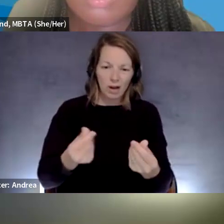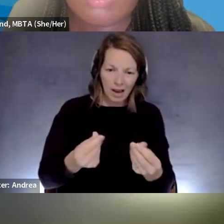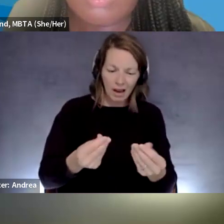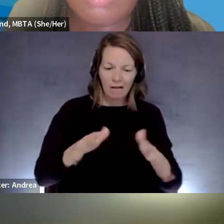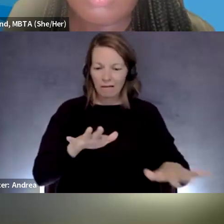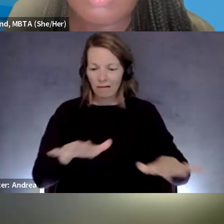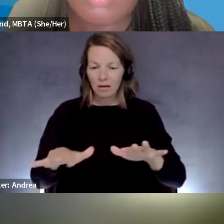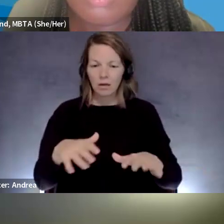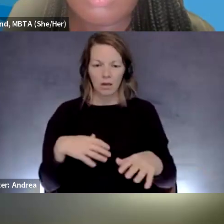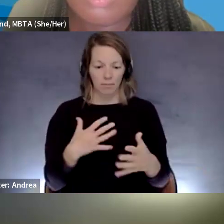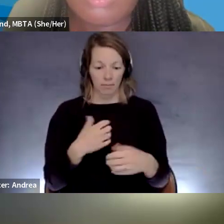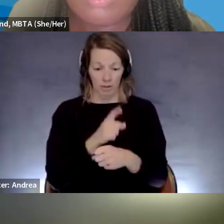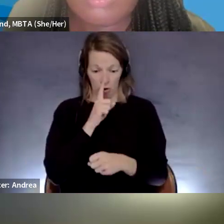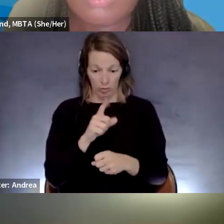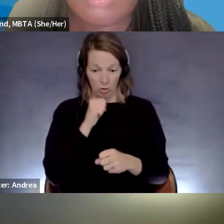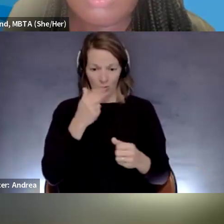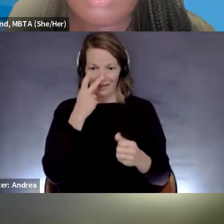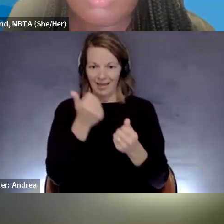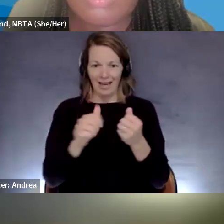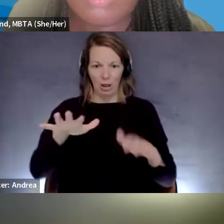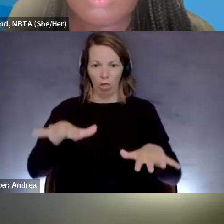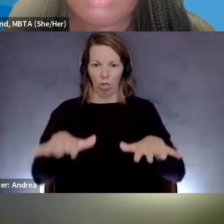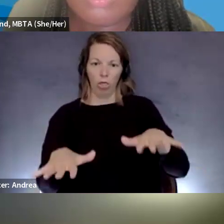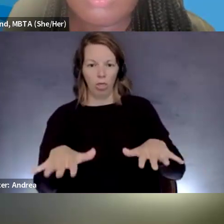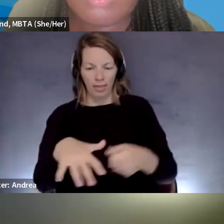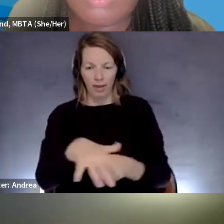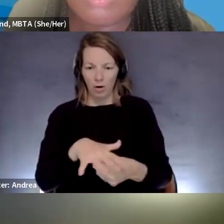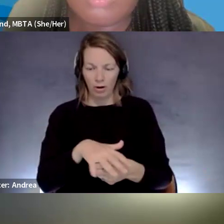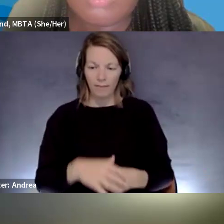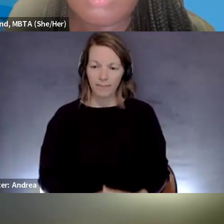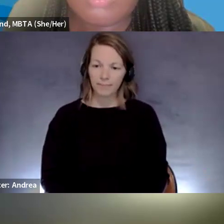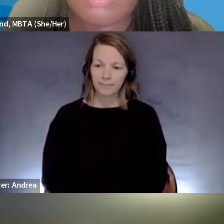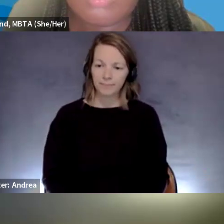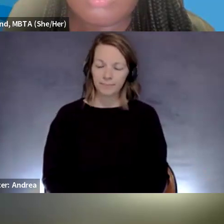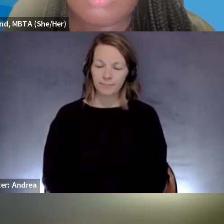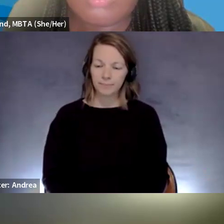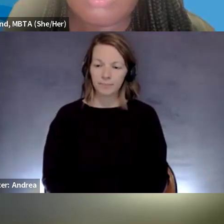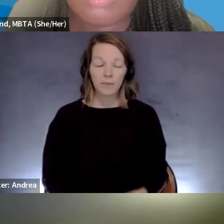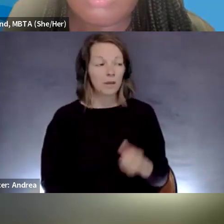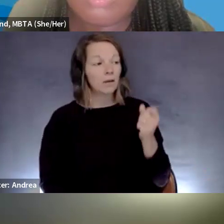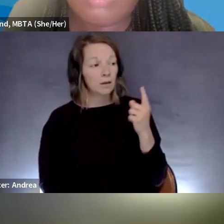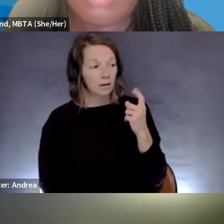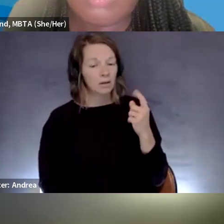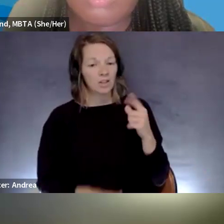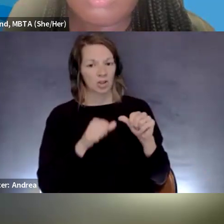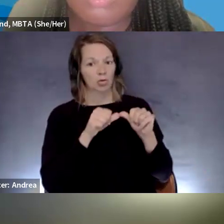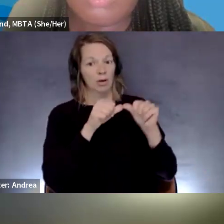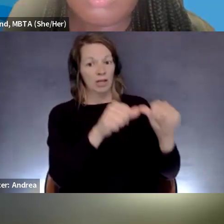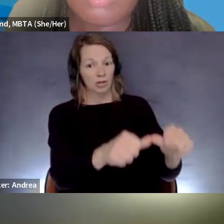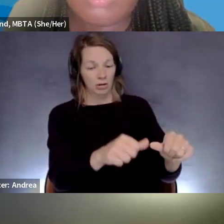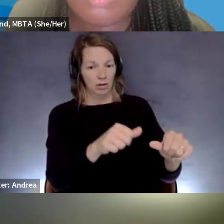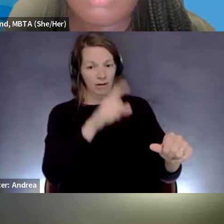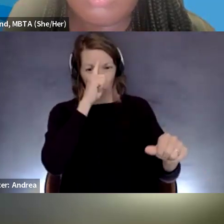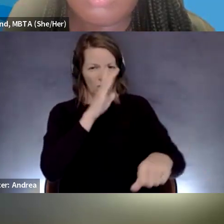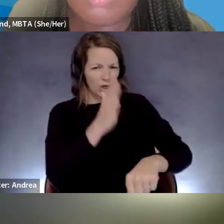seeing any type of settlement in the area there. But to the point, this the duration is going to be for